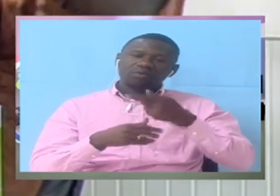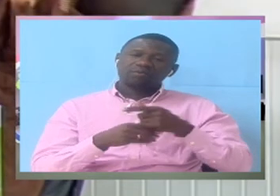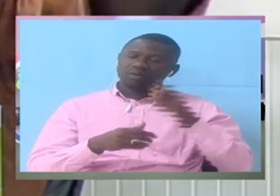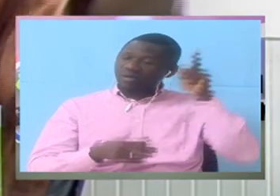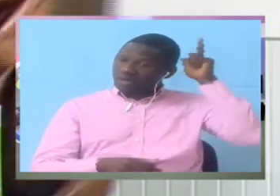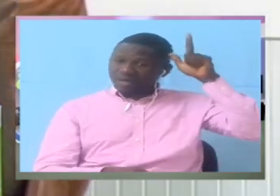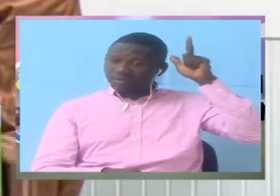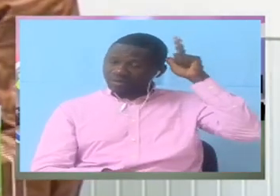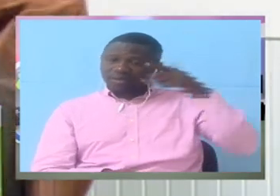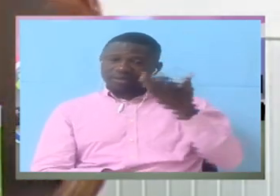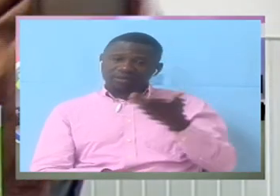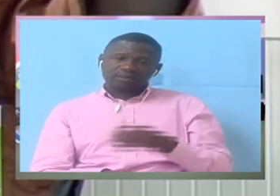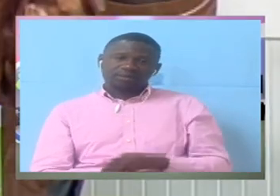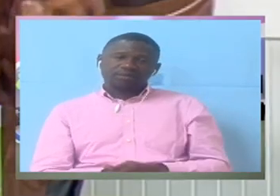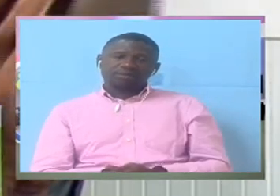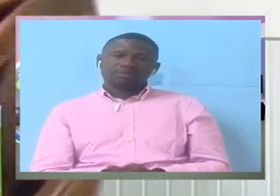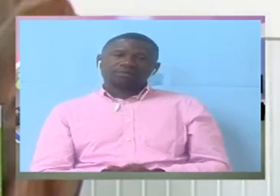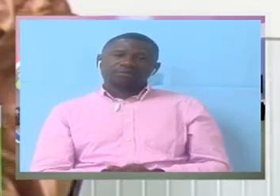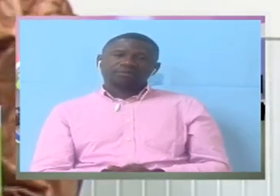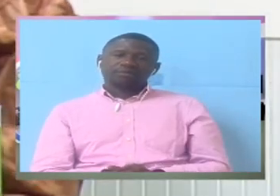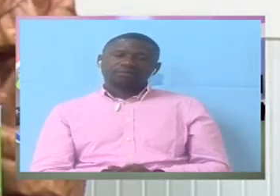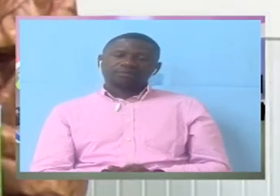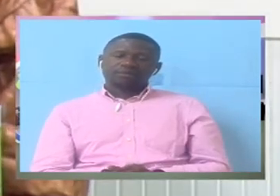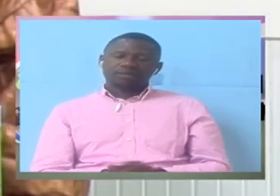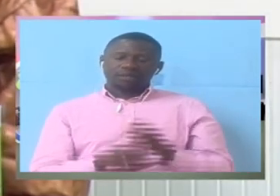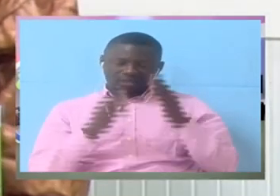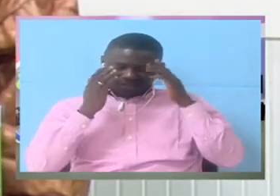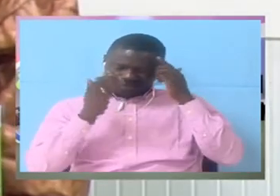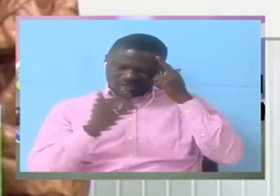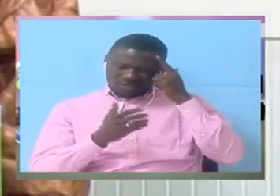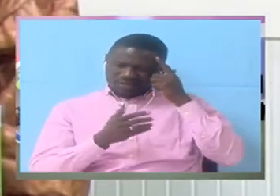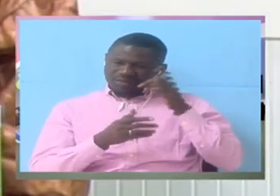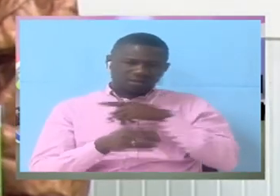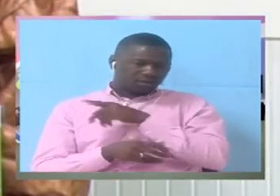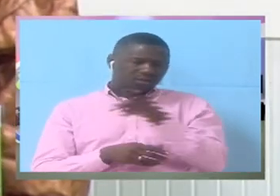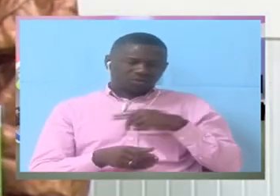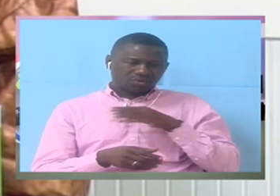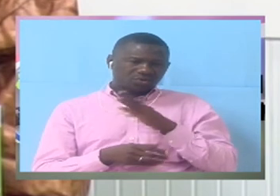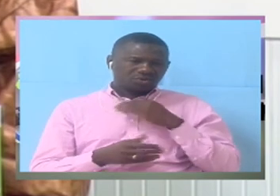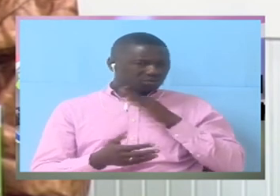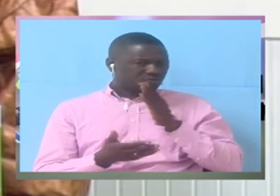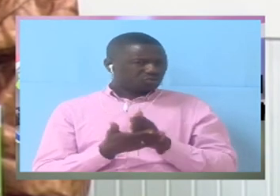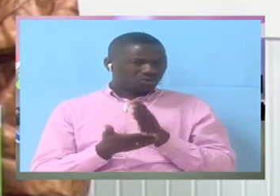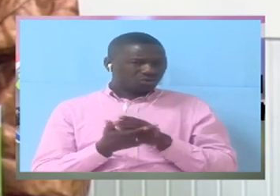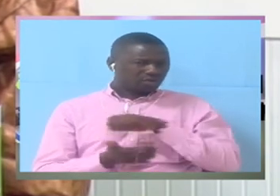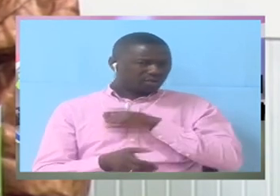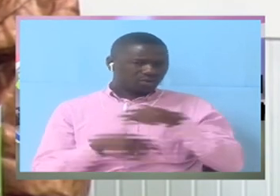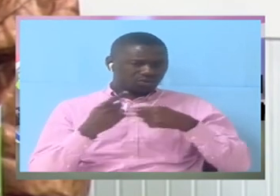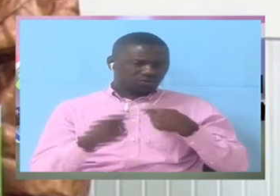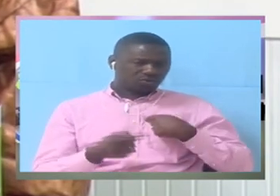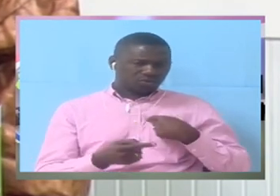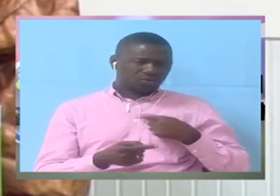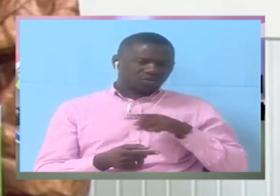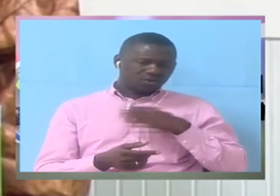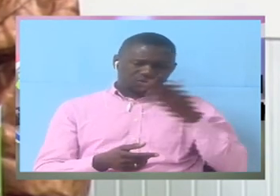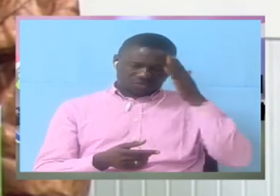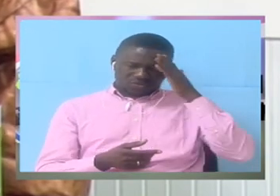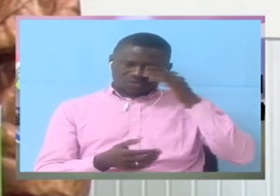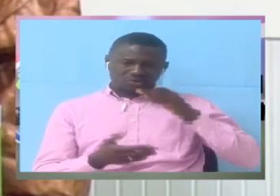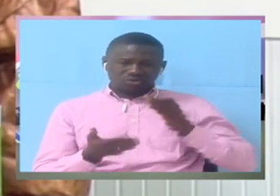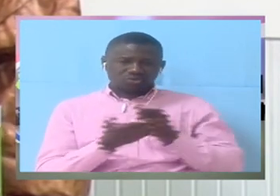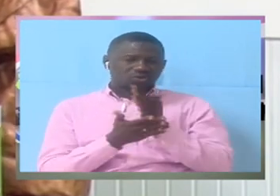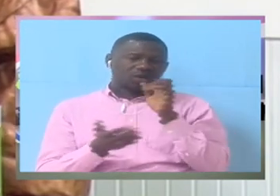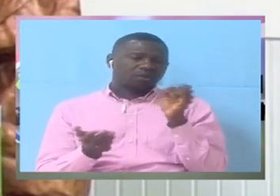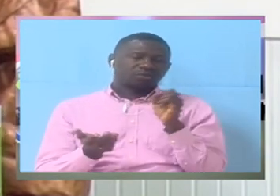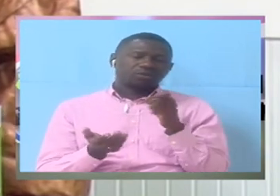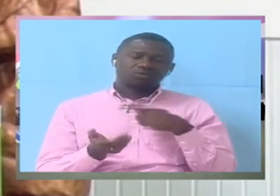wala ne sound kota ke samba grand bass. I think they were not sure of us, or there was no trust. That's